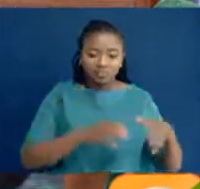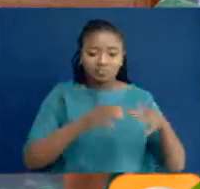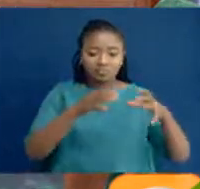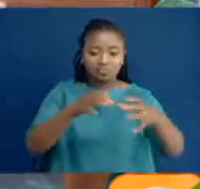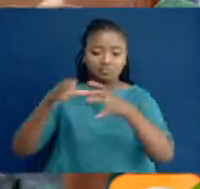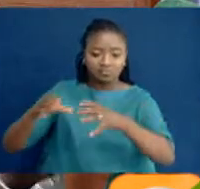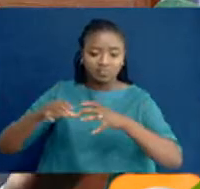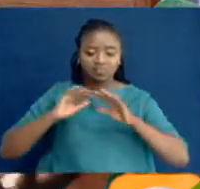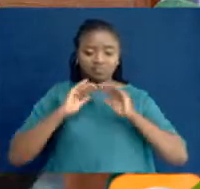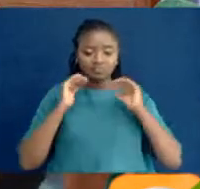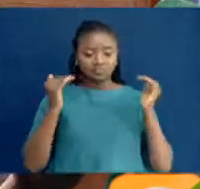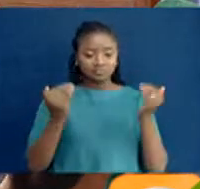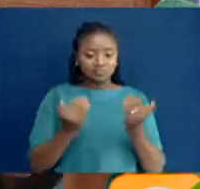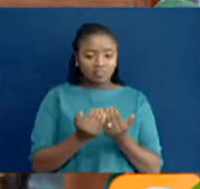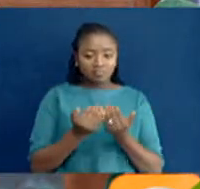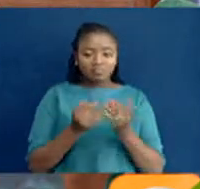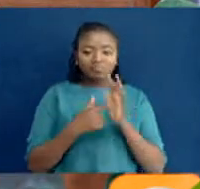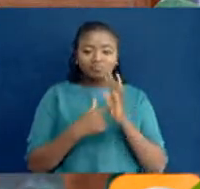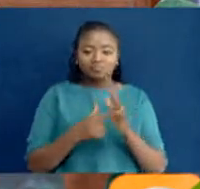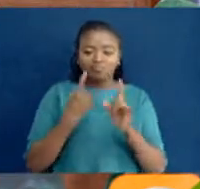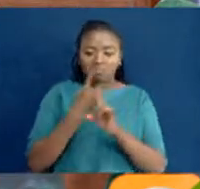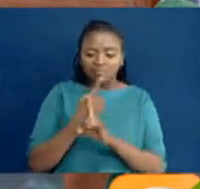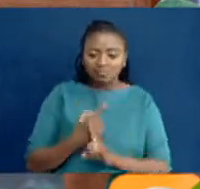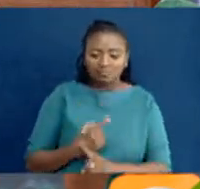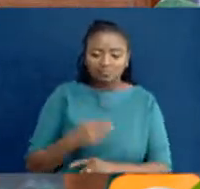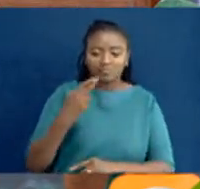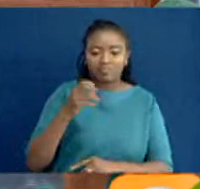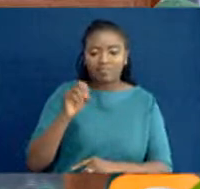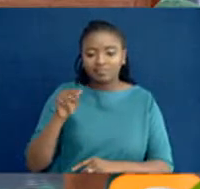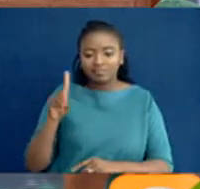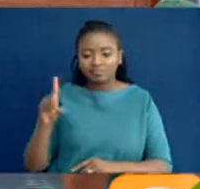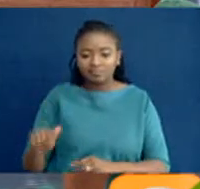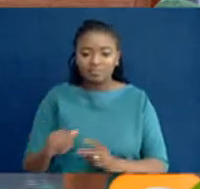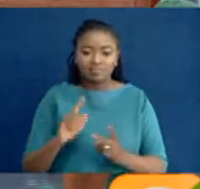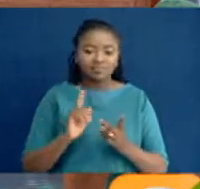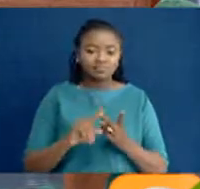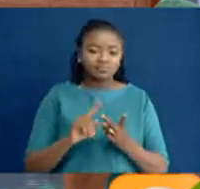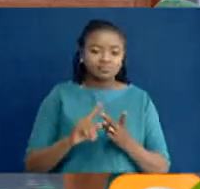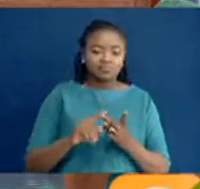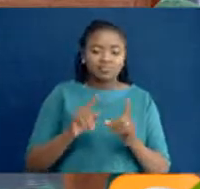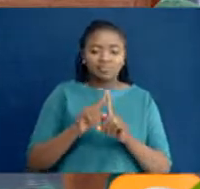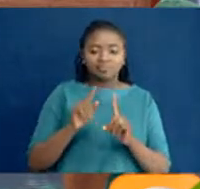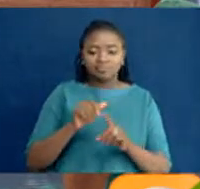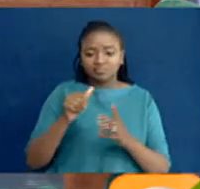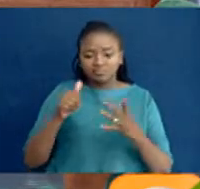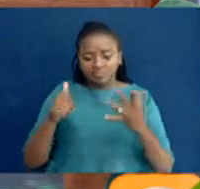globally, naming Honda, which I'm part of, naming Bajaj